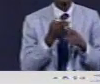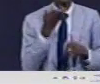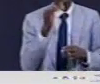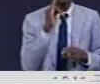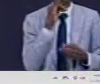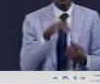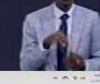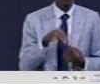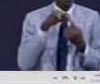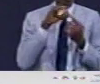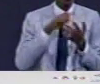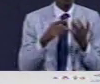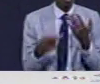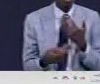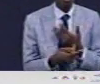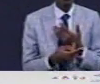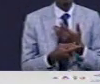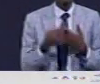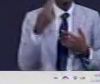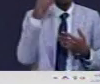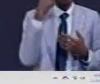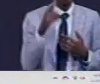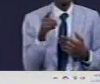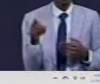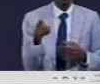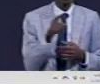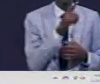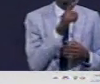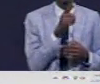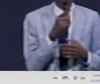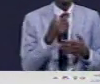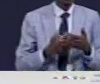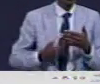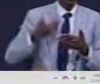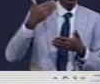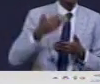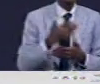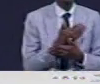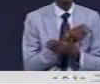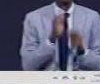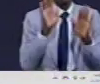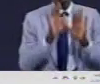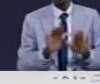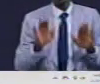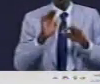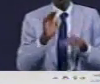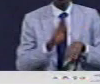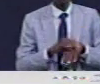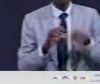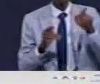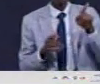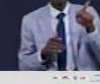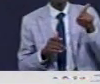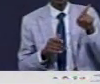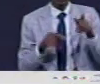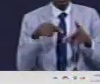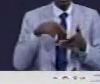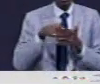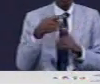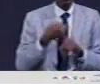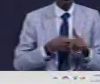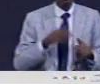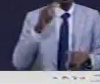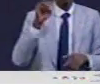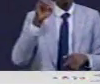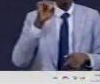May 2023. In all regional headquarters, all provincial headquarters, and